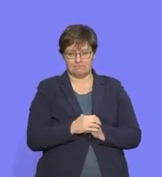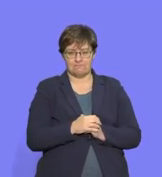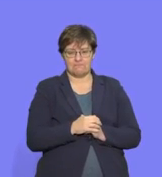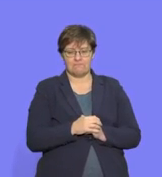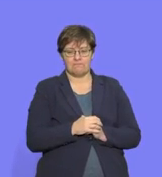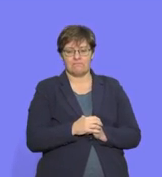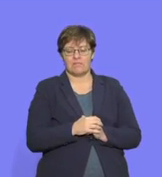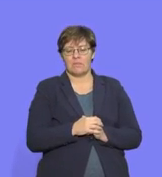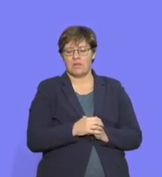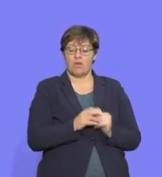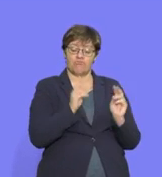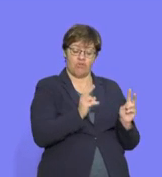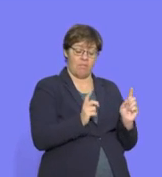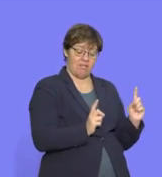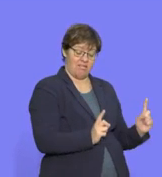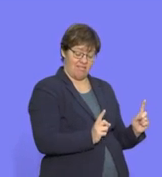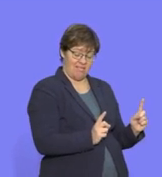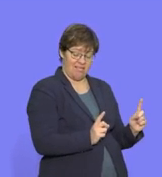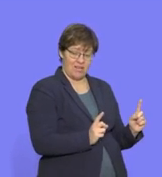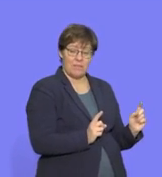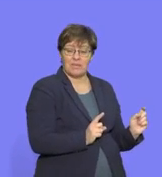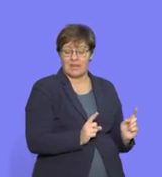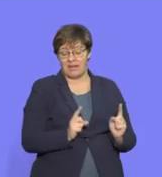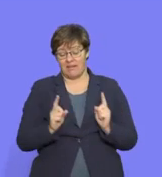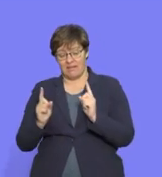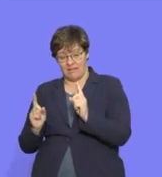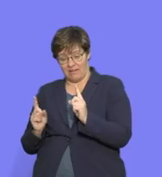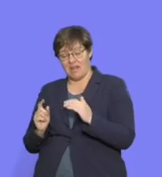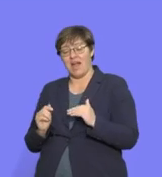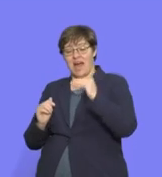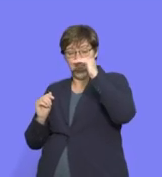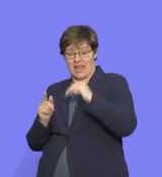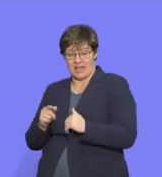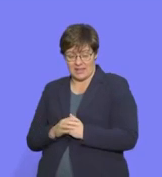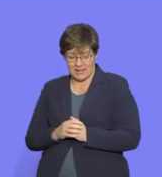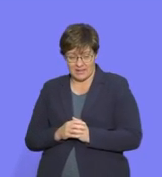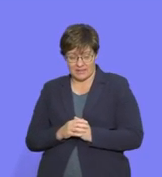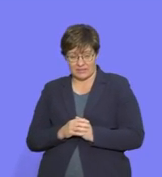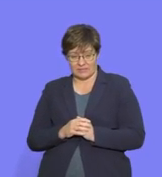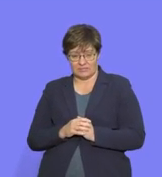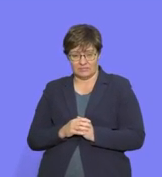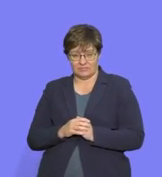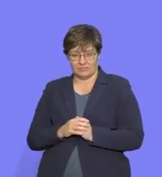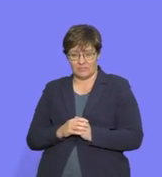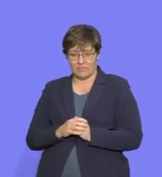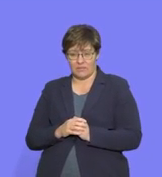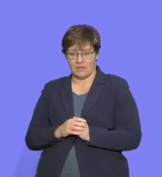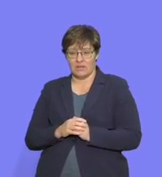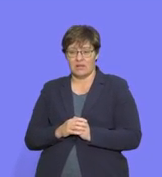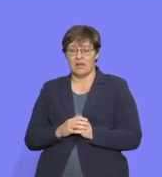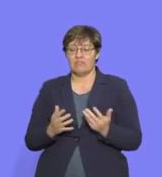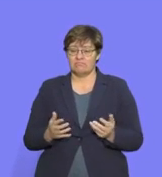going to be a normal one, but have a look here. We're going to have a high one. So while the diastolic pressure is